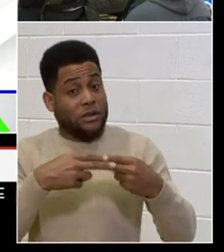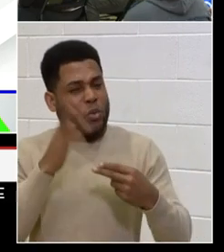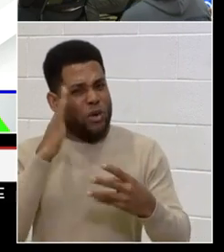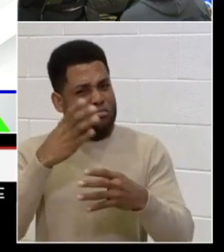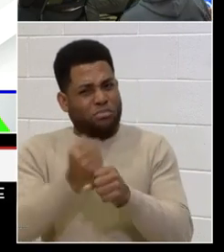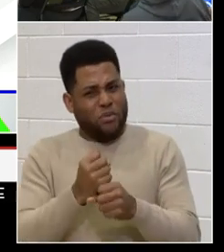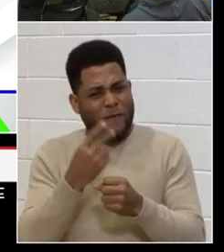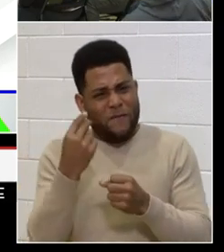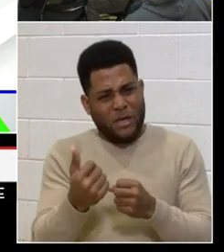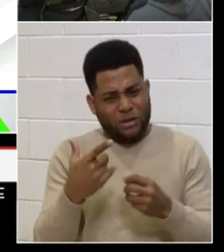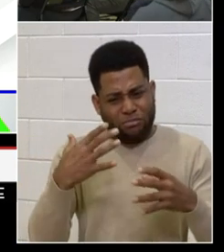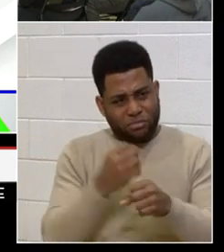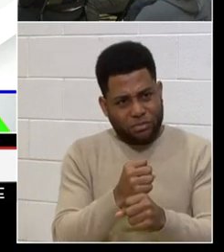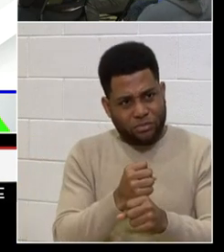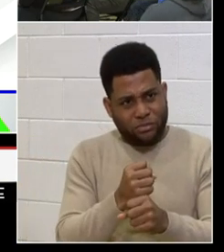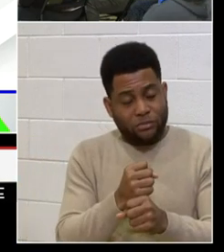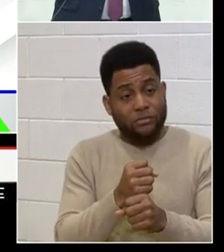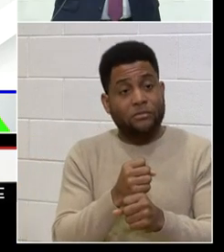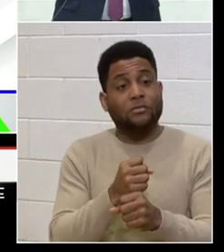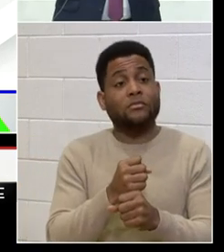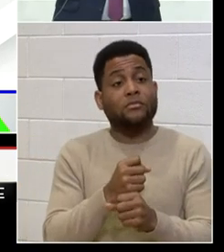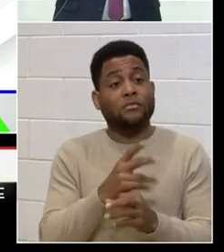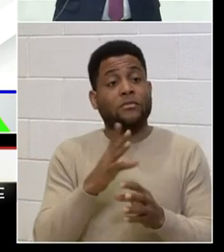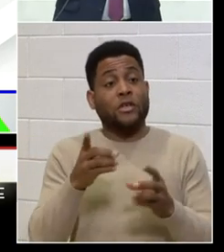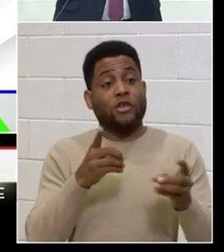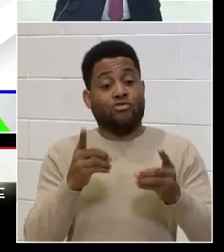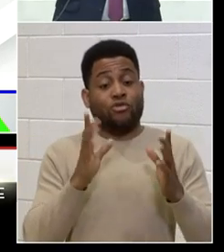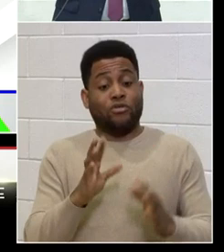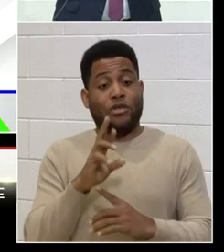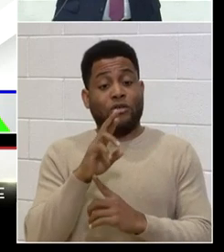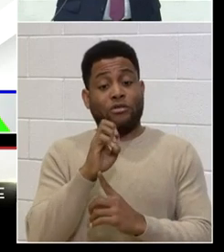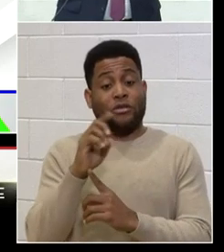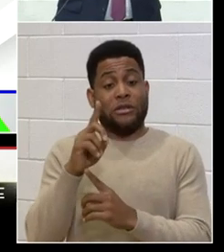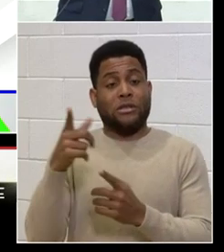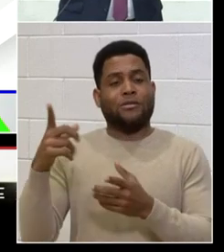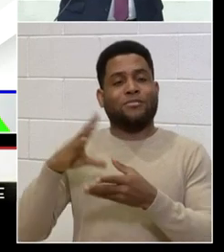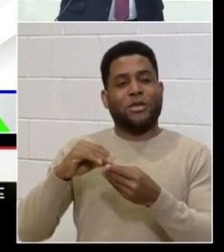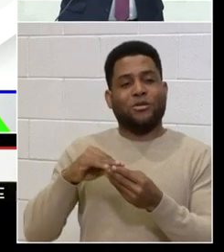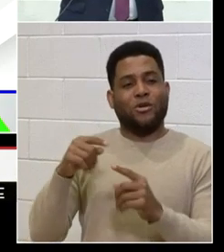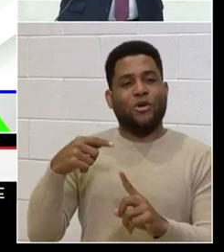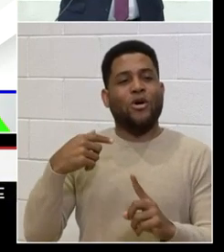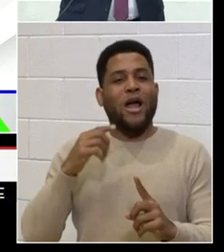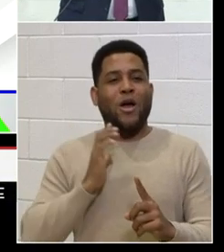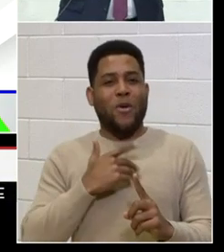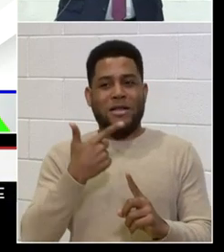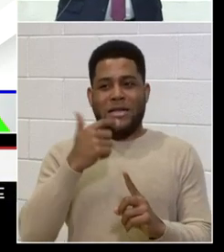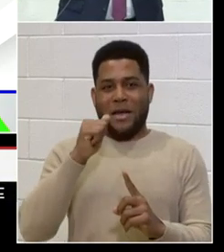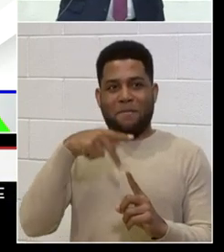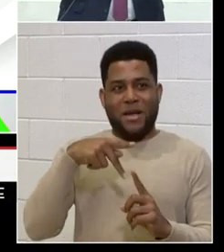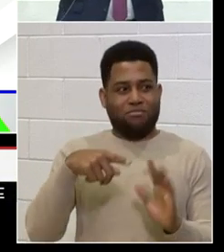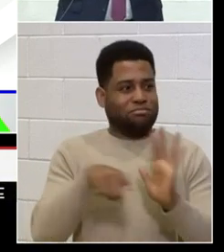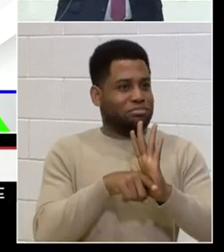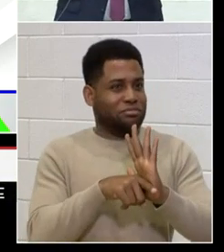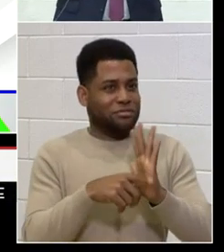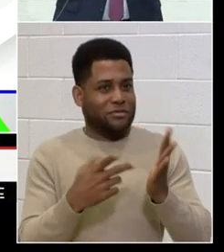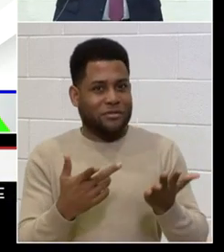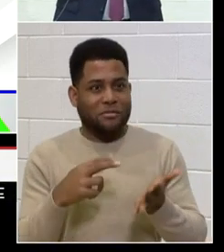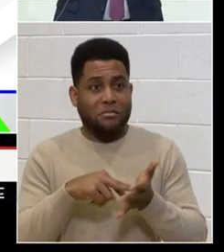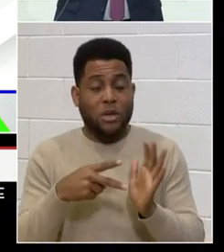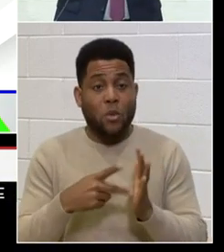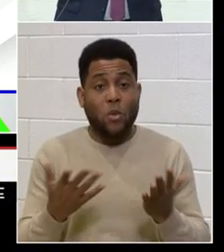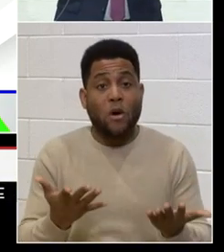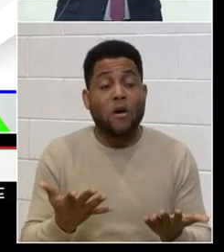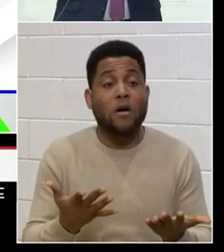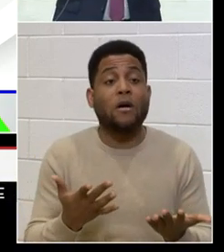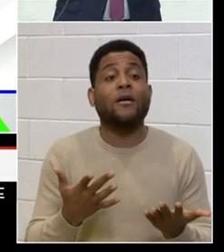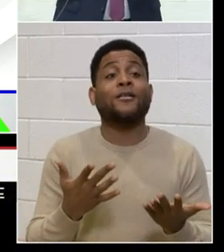talks about this gap we have, that means when we first, in order to do new things, and I've been to engagement forums for 9